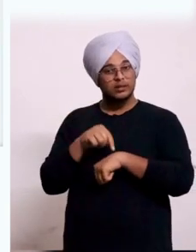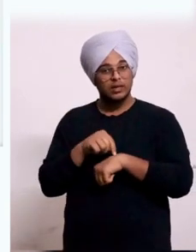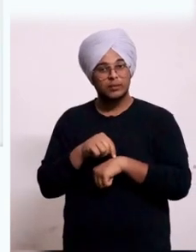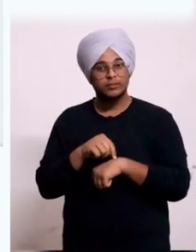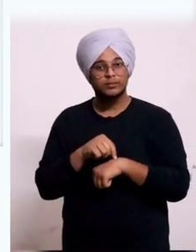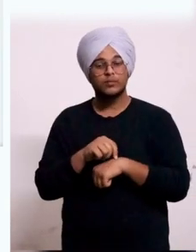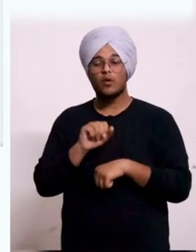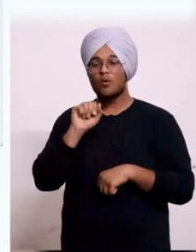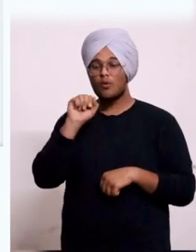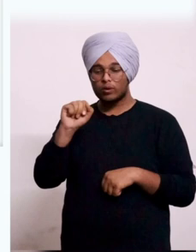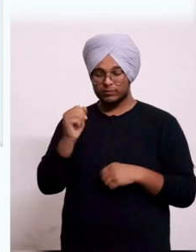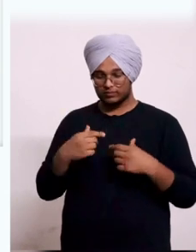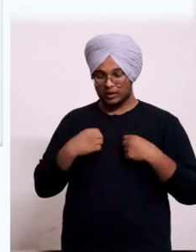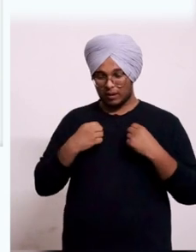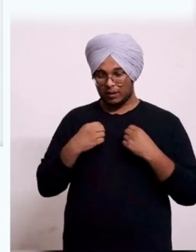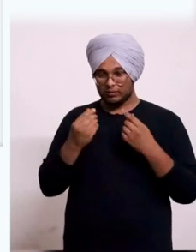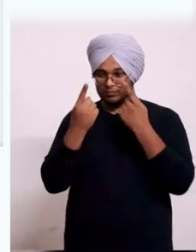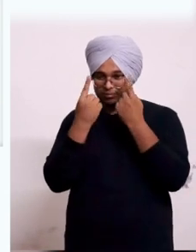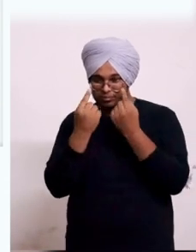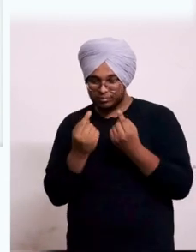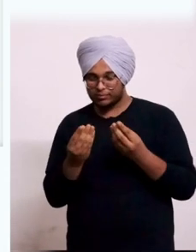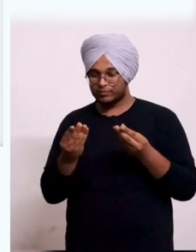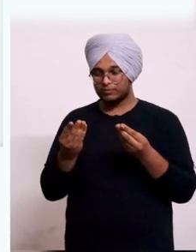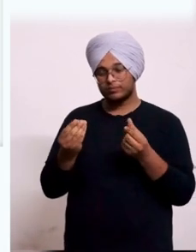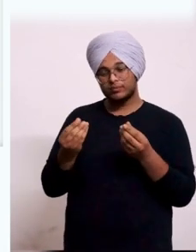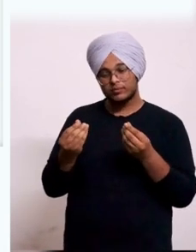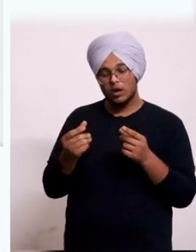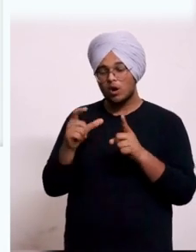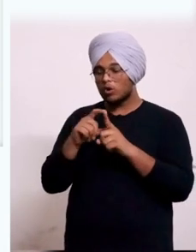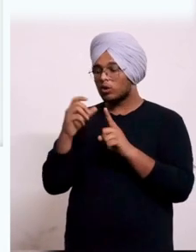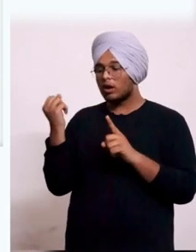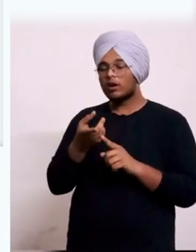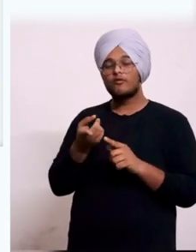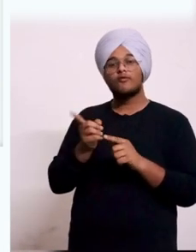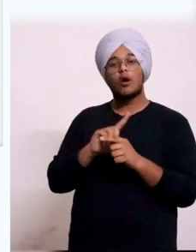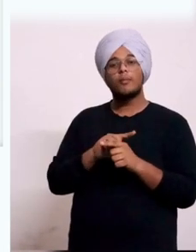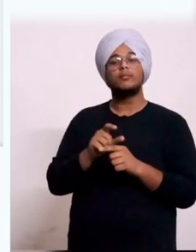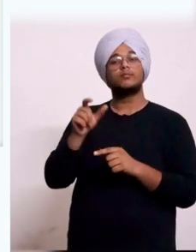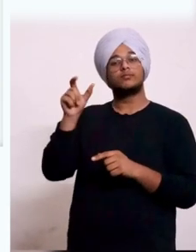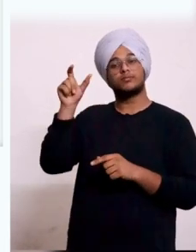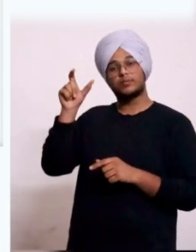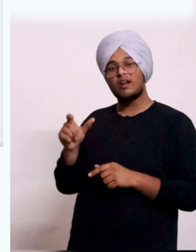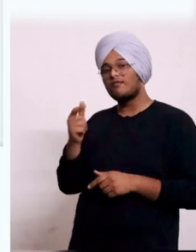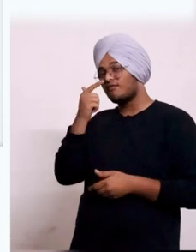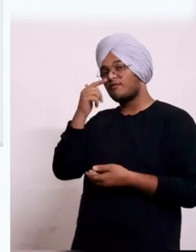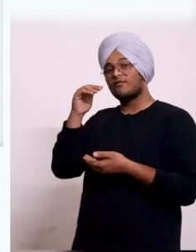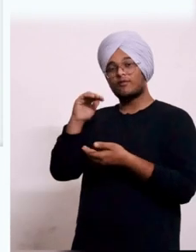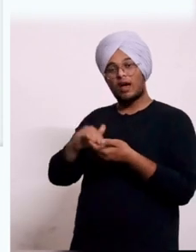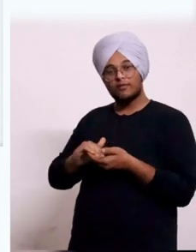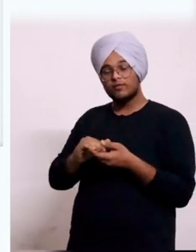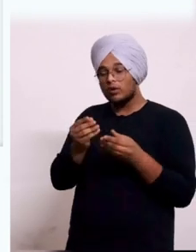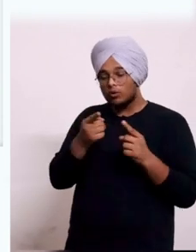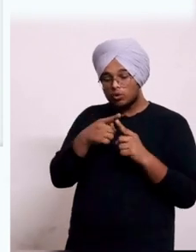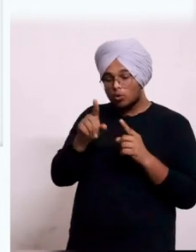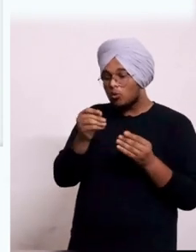the Cotsen Textile Traces Study Collection, which was donated by the late Margaret Spurley Cotsen,